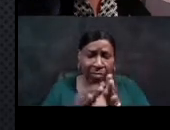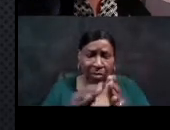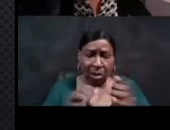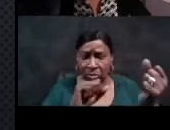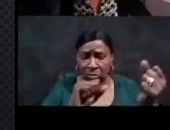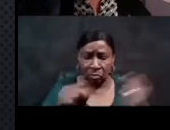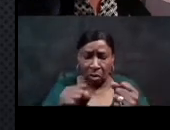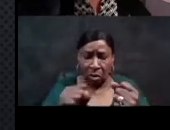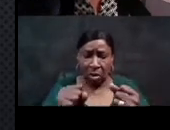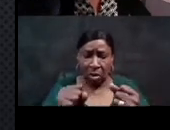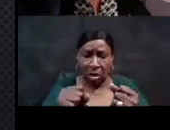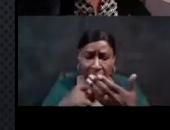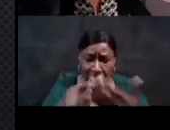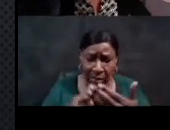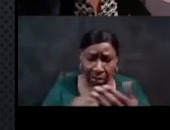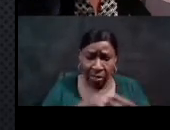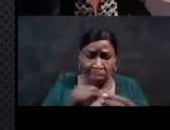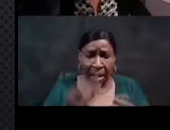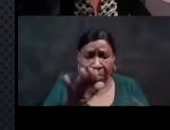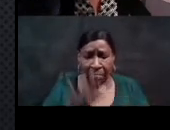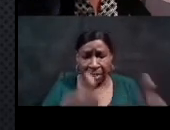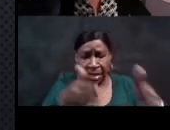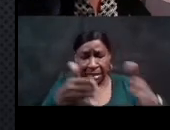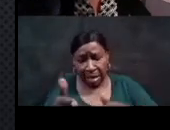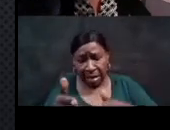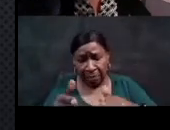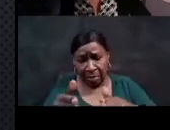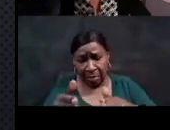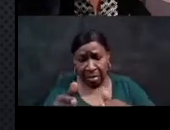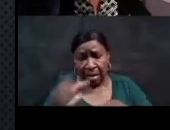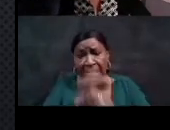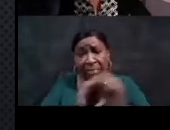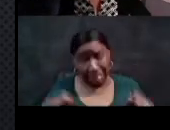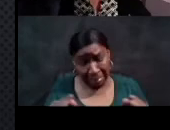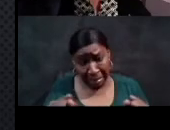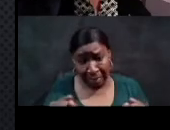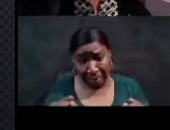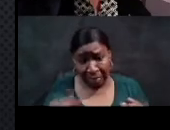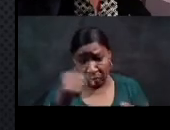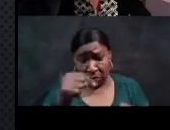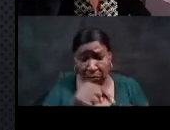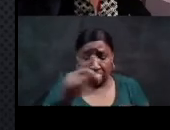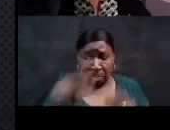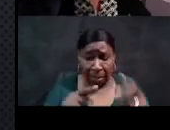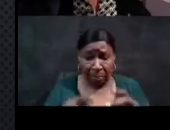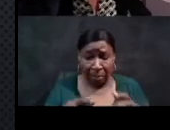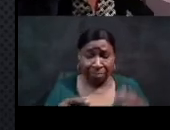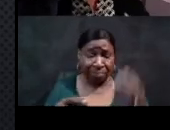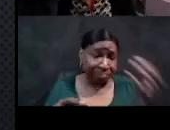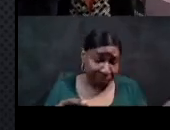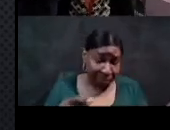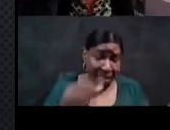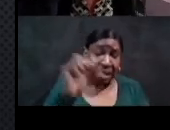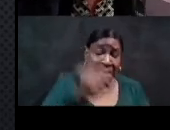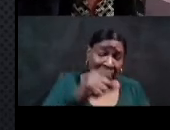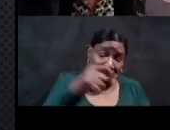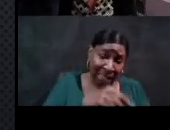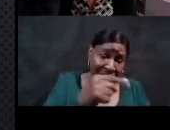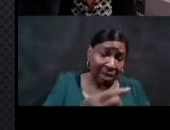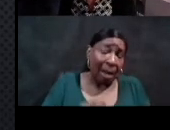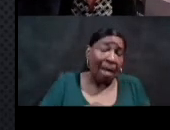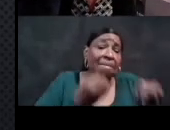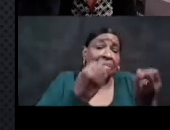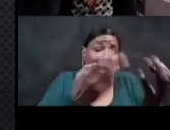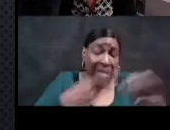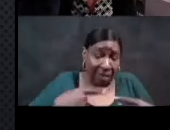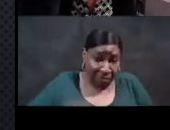death of asylum. And consider that on the one hand, yes, there are many physical